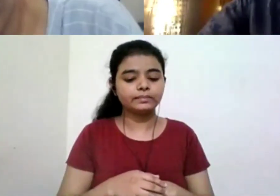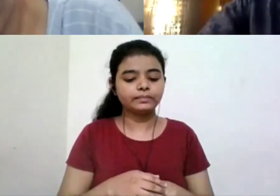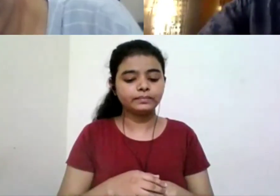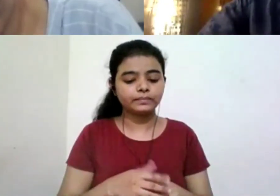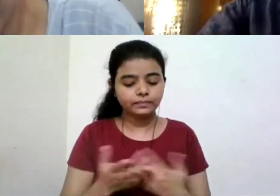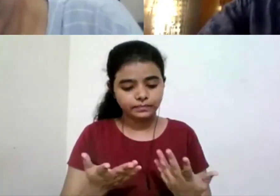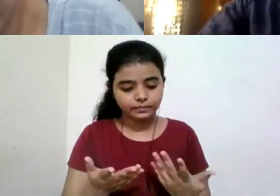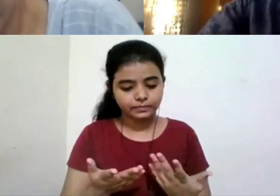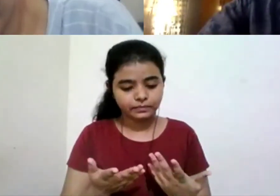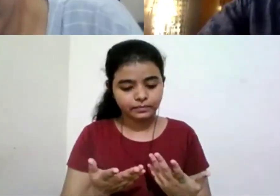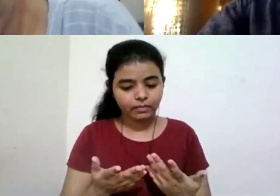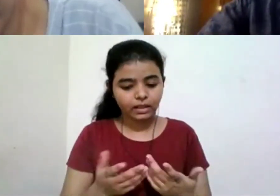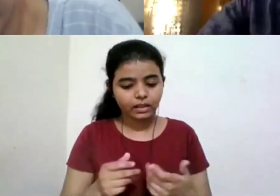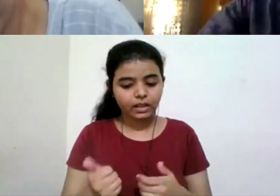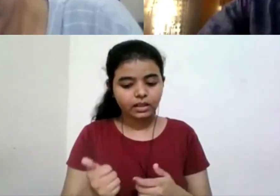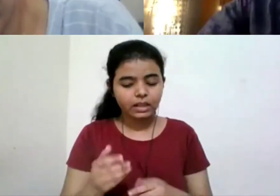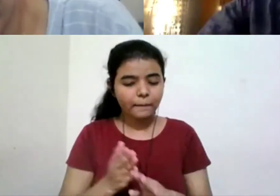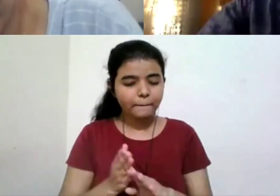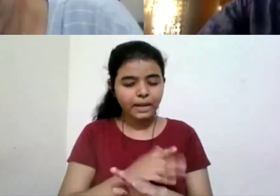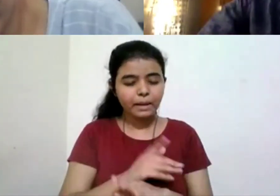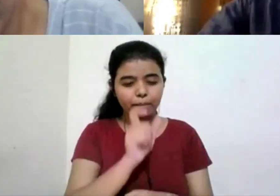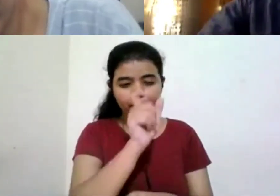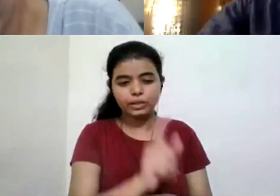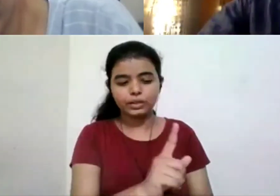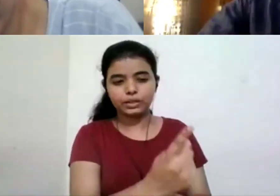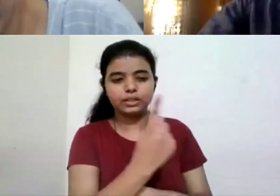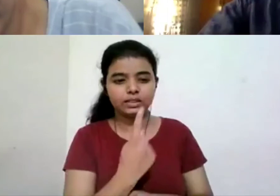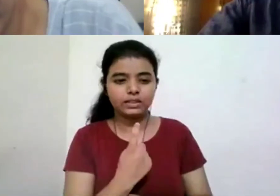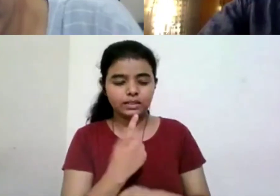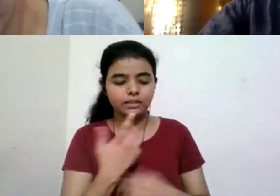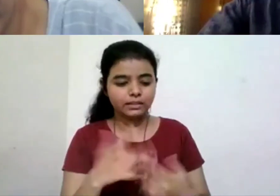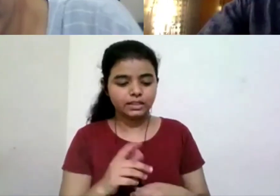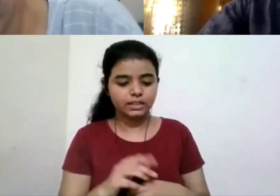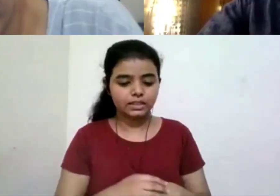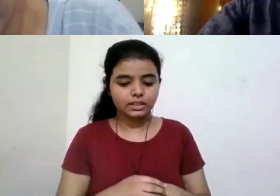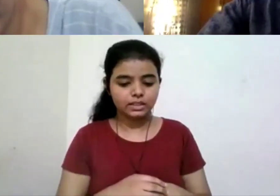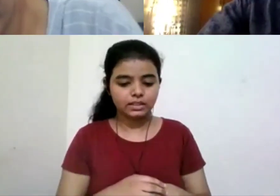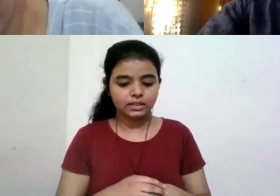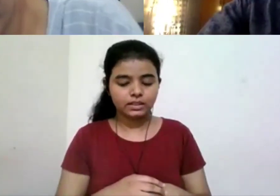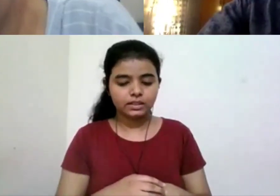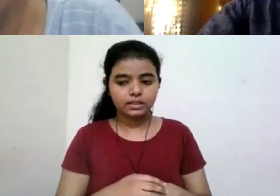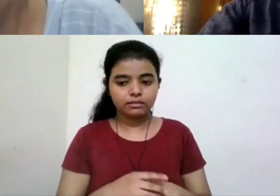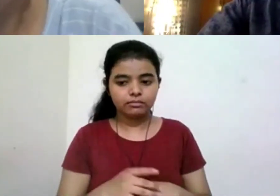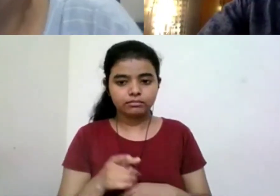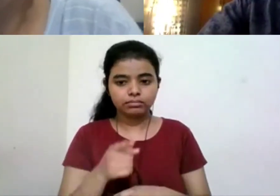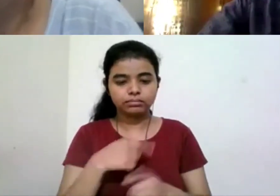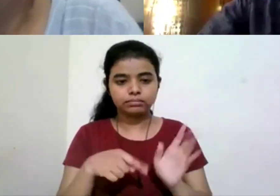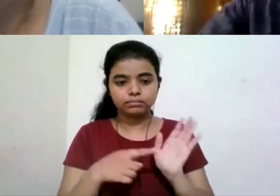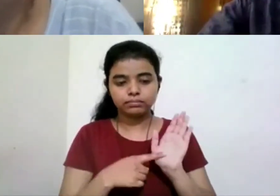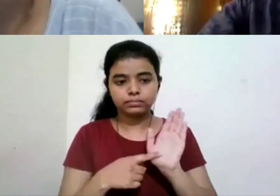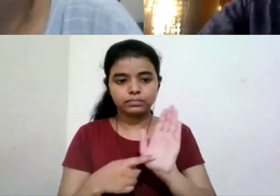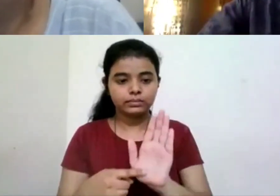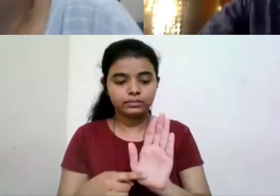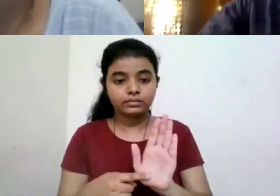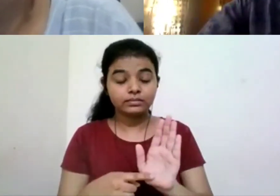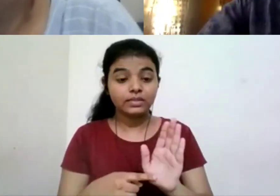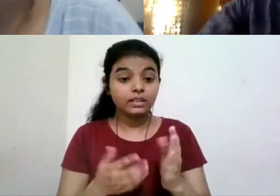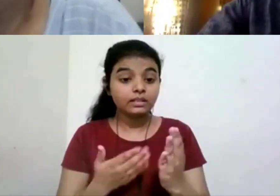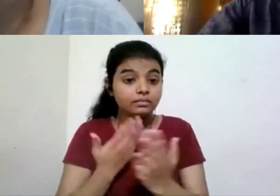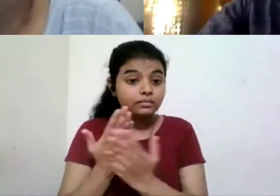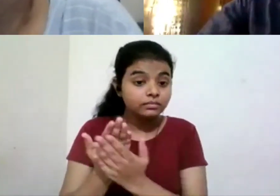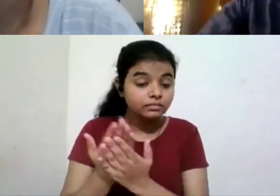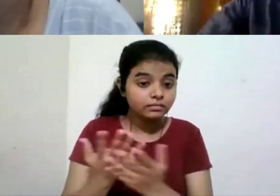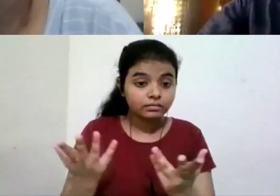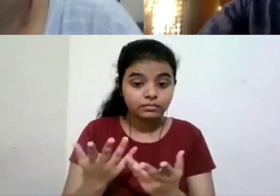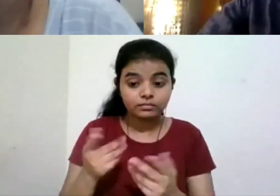as someone asked you earlier, like the very representation which was submitted